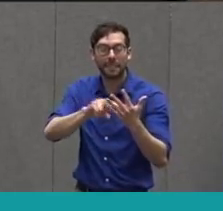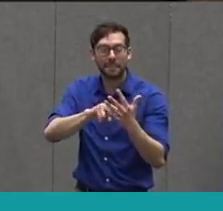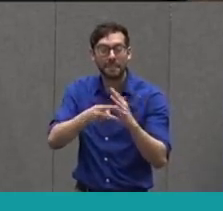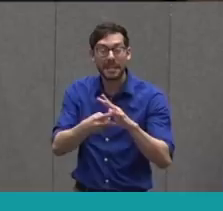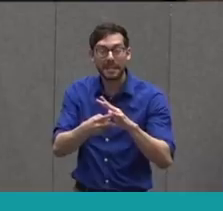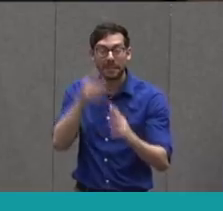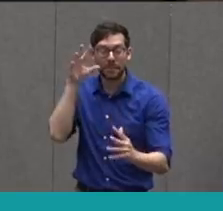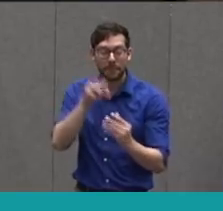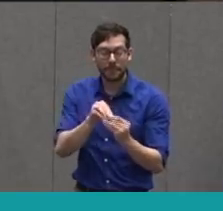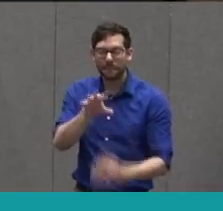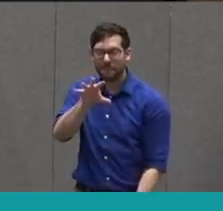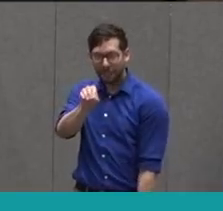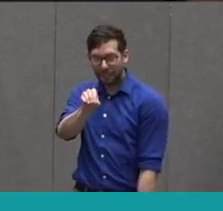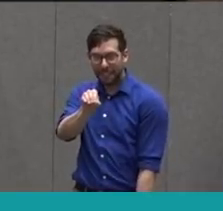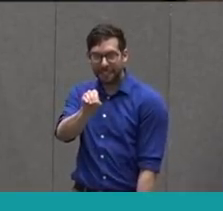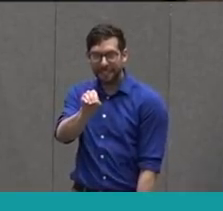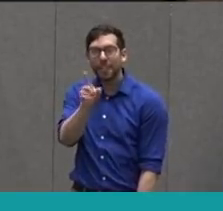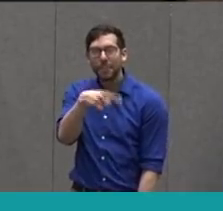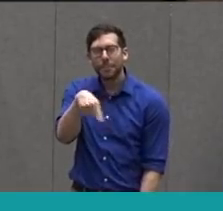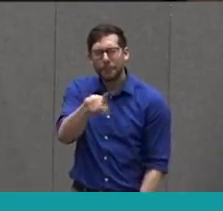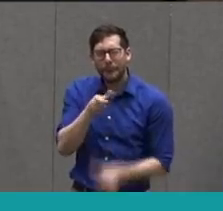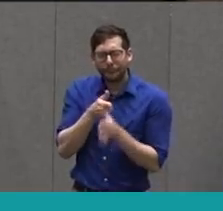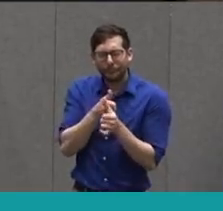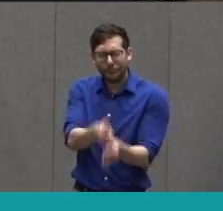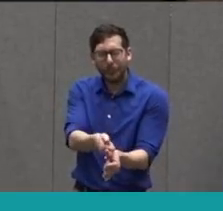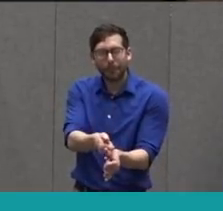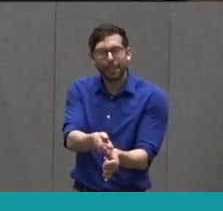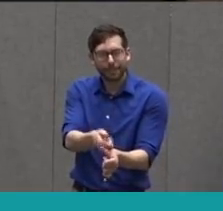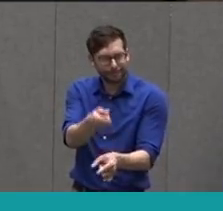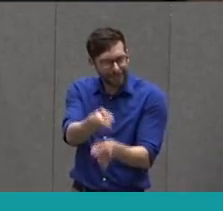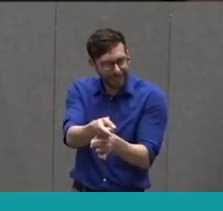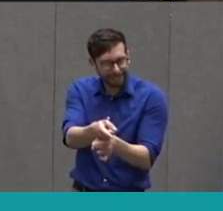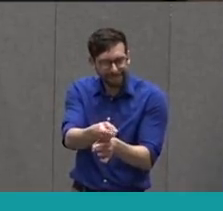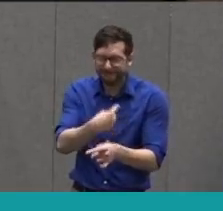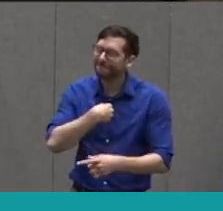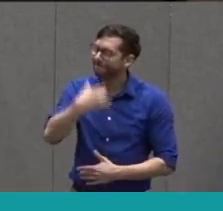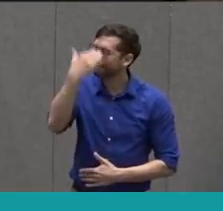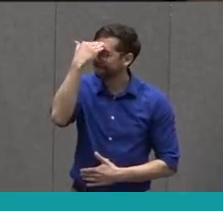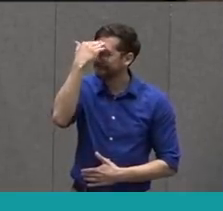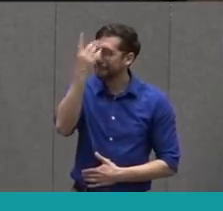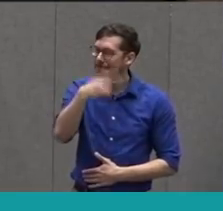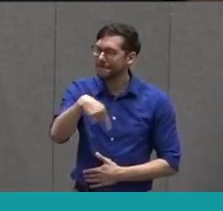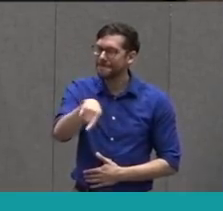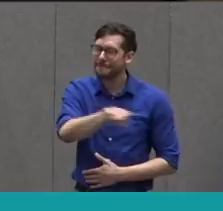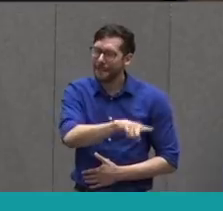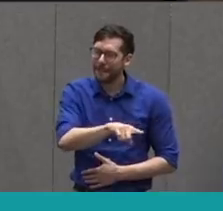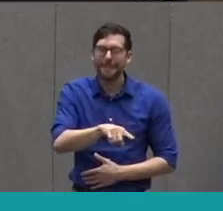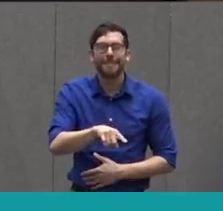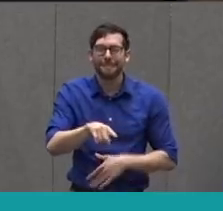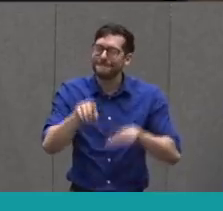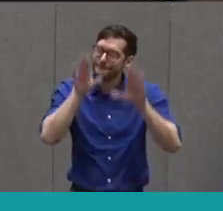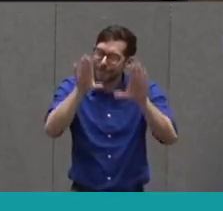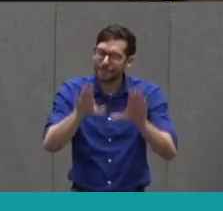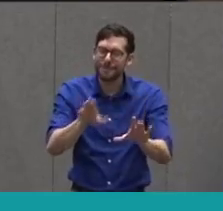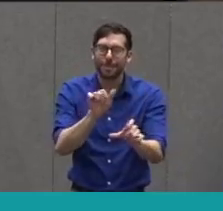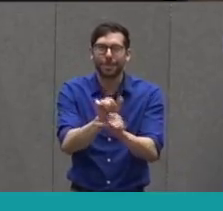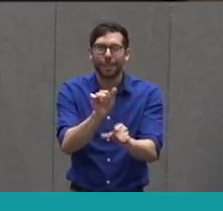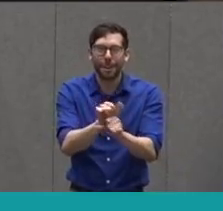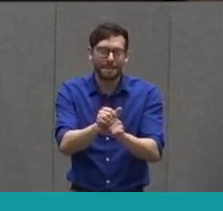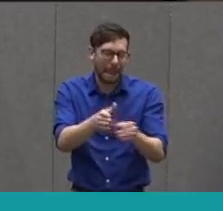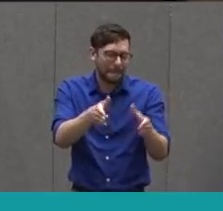far? I know you were. You're doing such a great job, and I love that you're paying such good attention to your place value